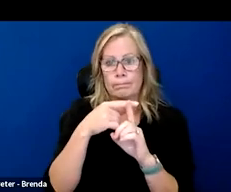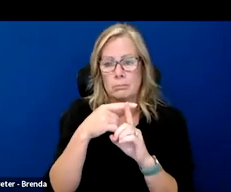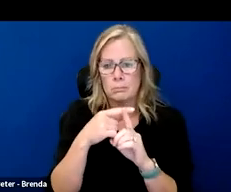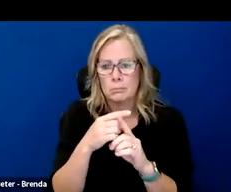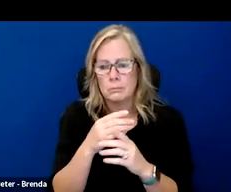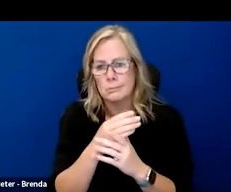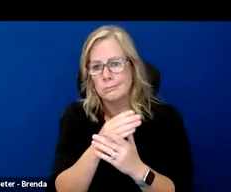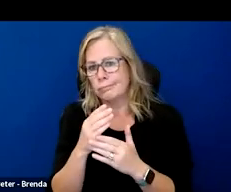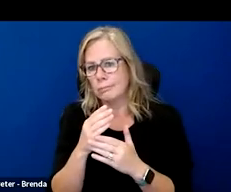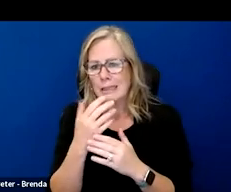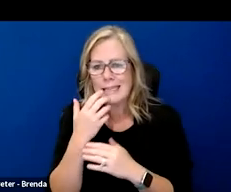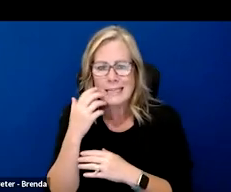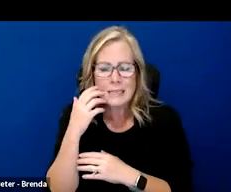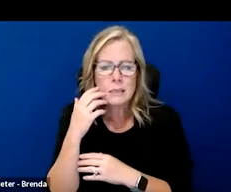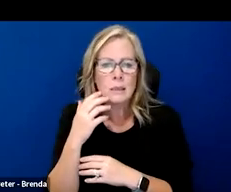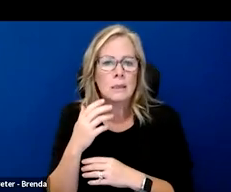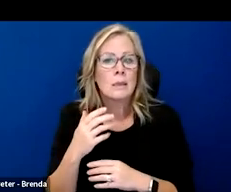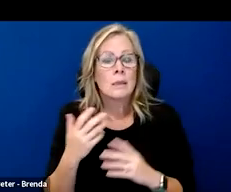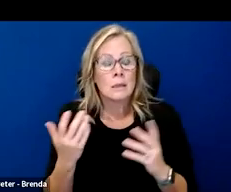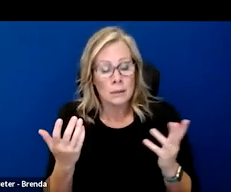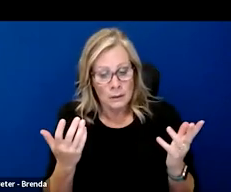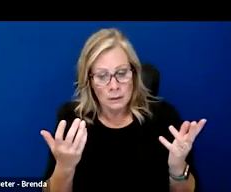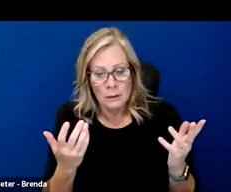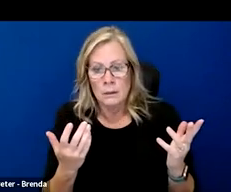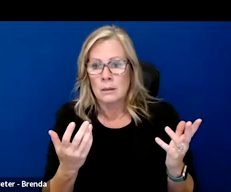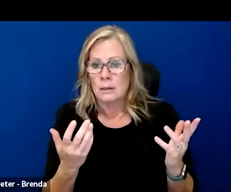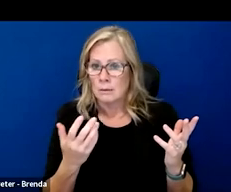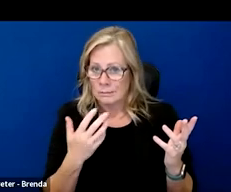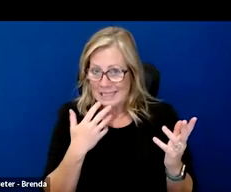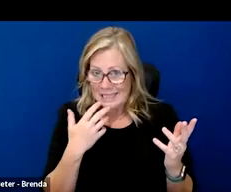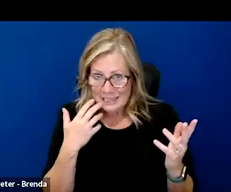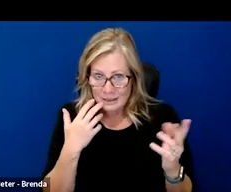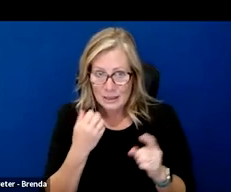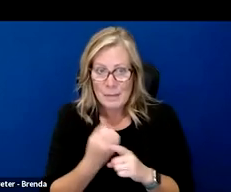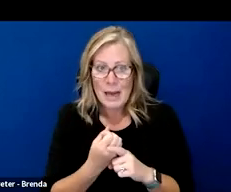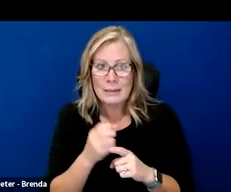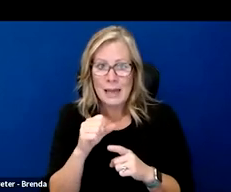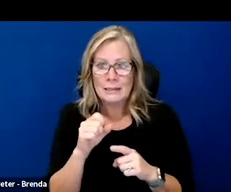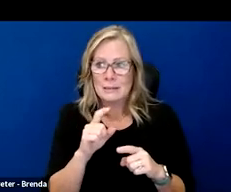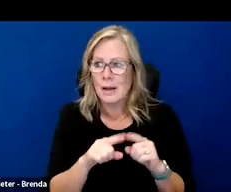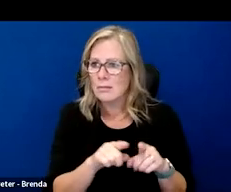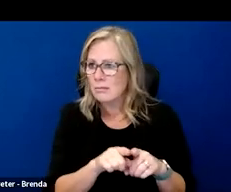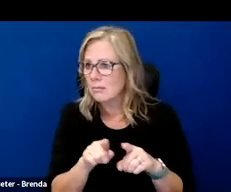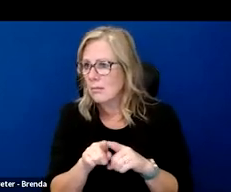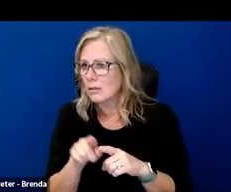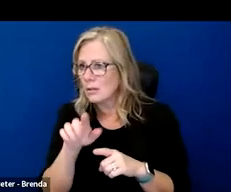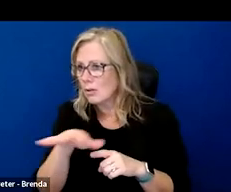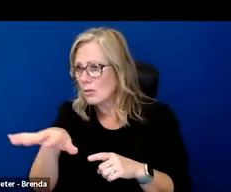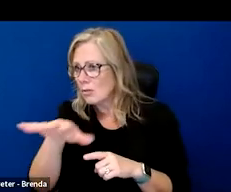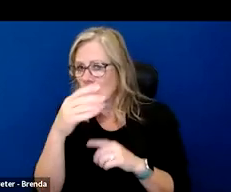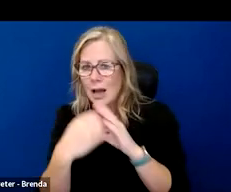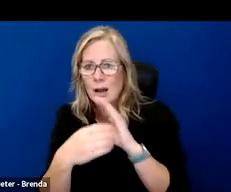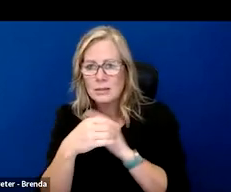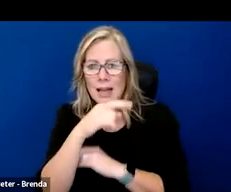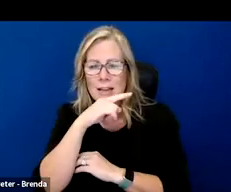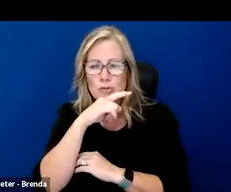along with the heat, it can be accompanied by periods of drought, and with that, a higher risk of wildfires.